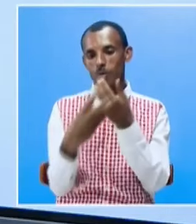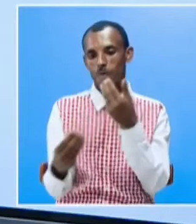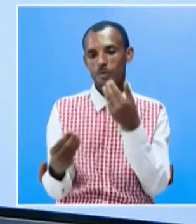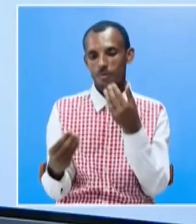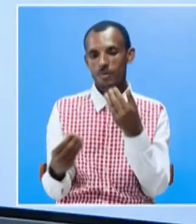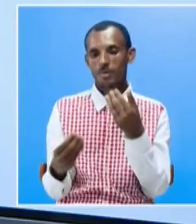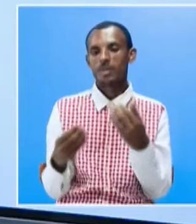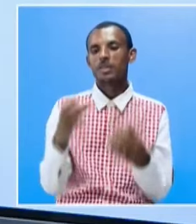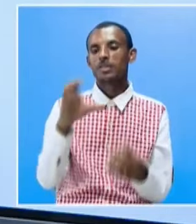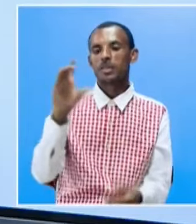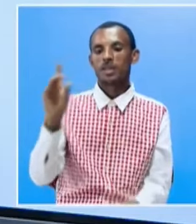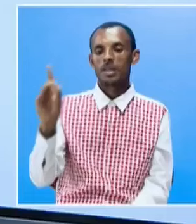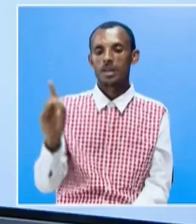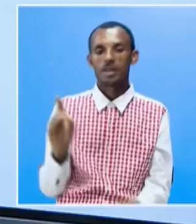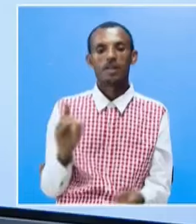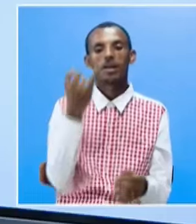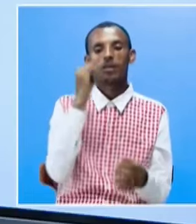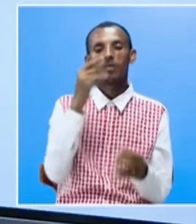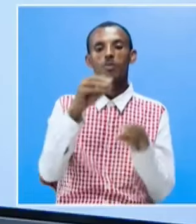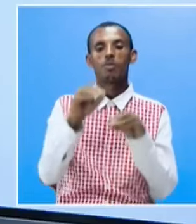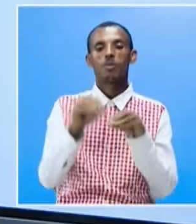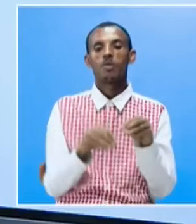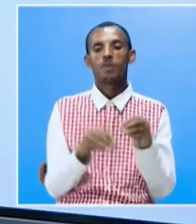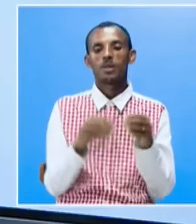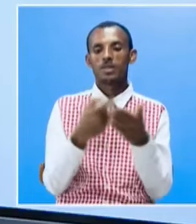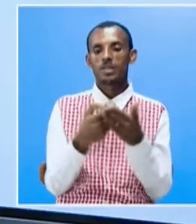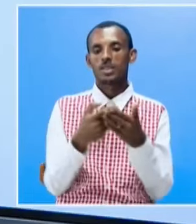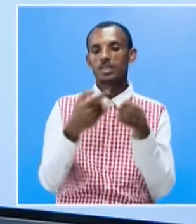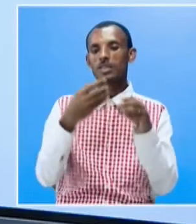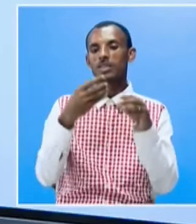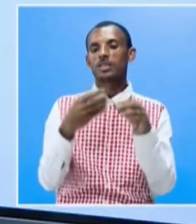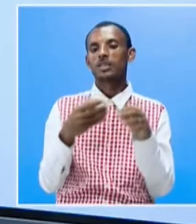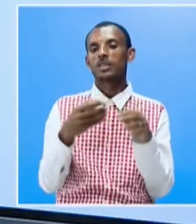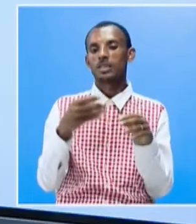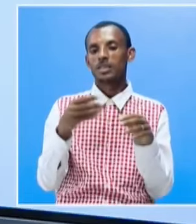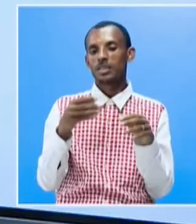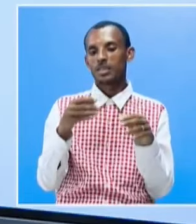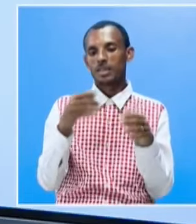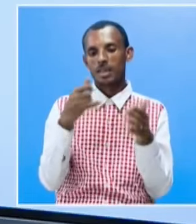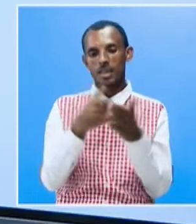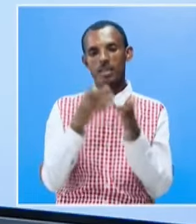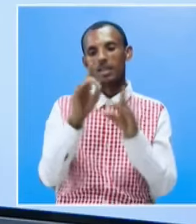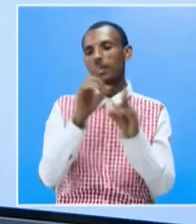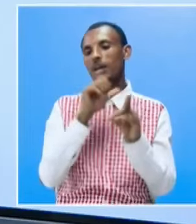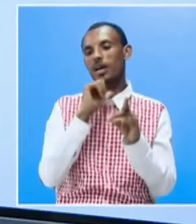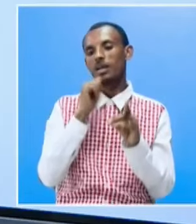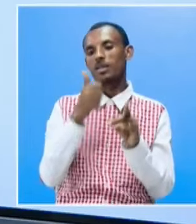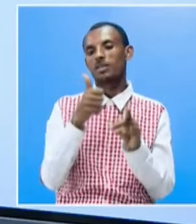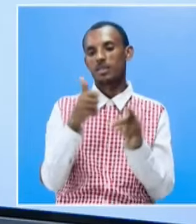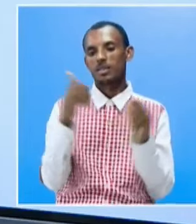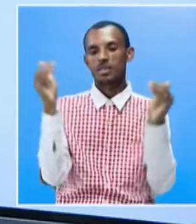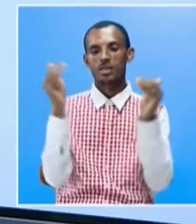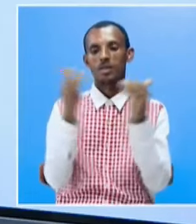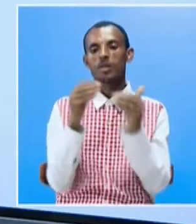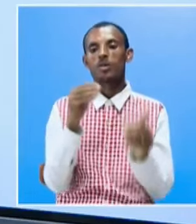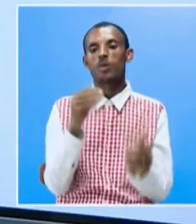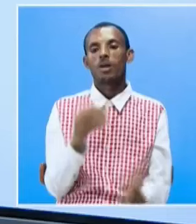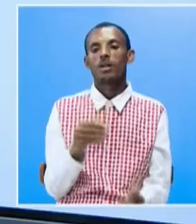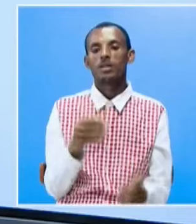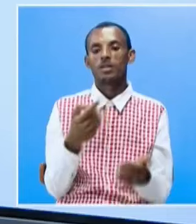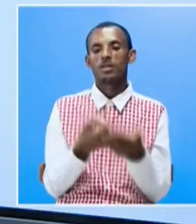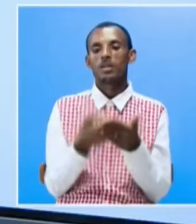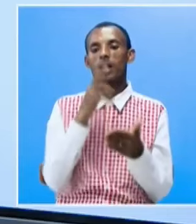segment. And if you move this one and put on this line segment, it doesn't fit. They are not equal. They are not